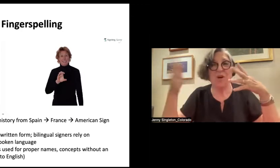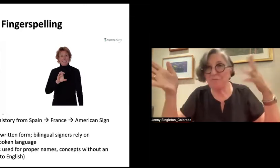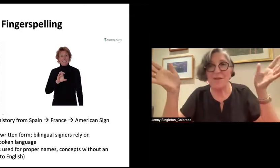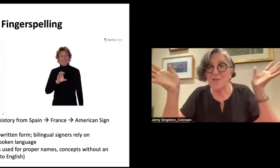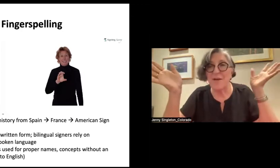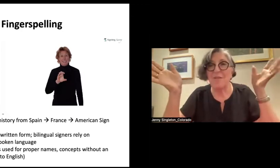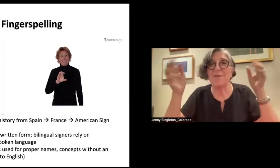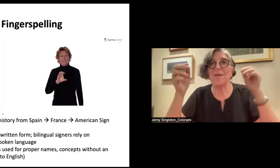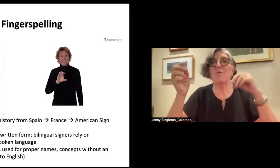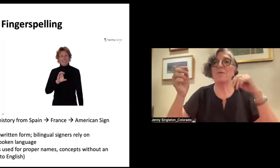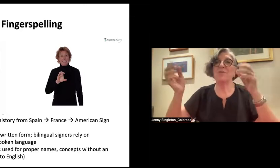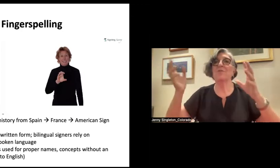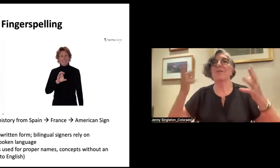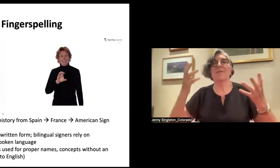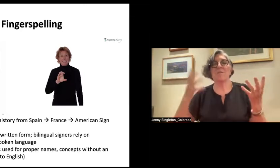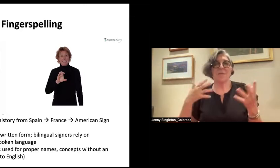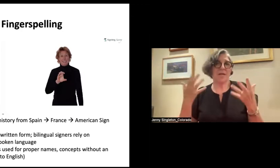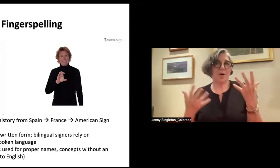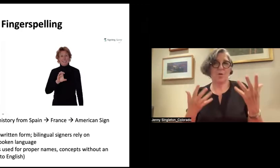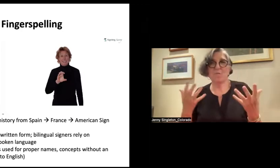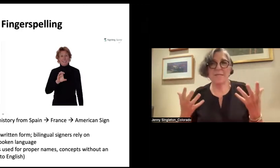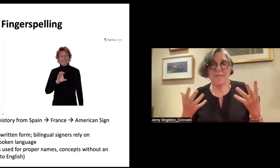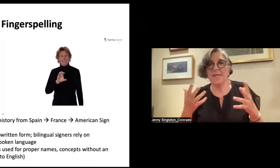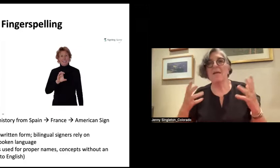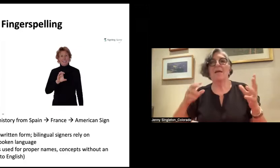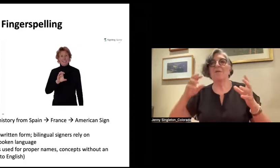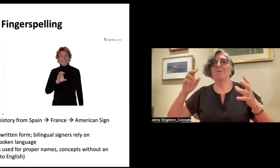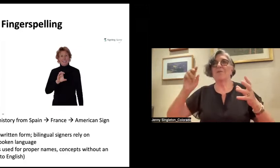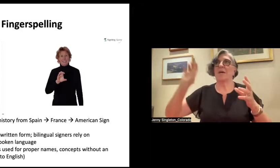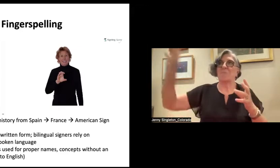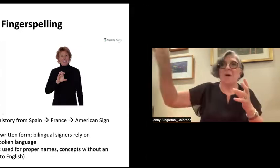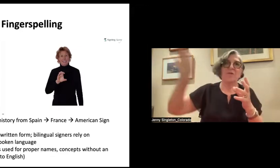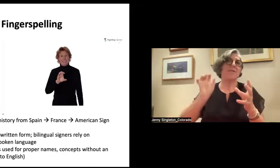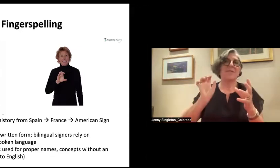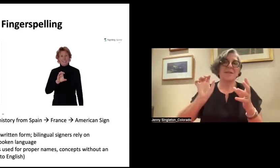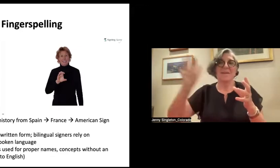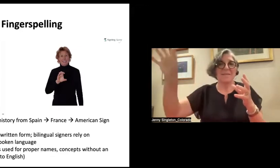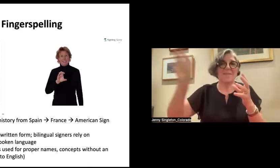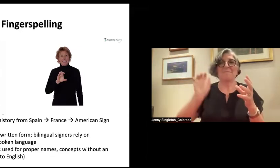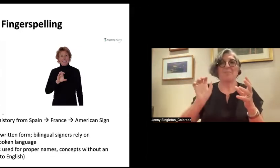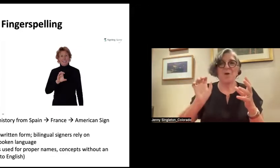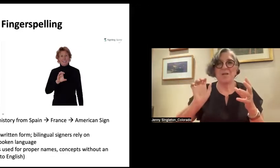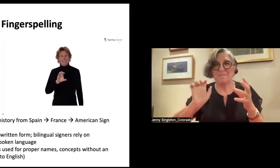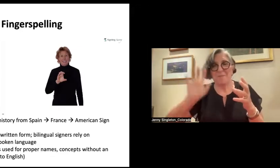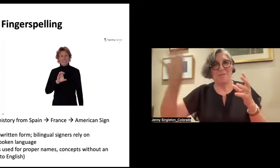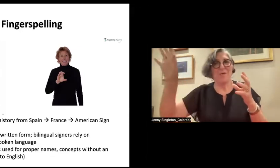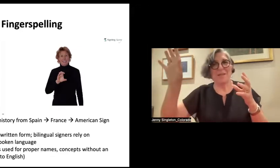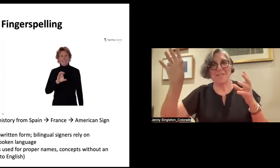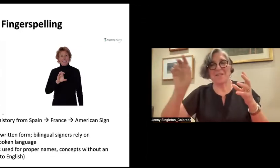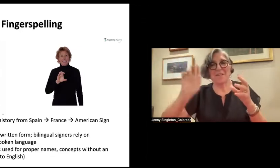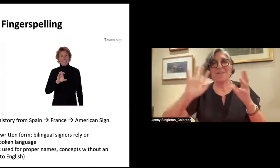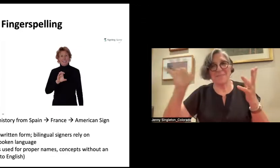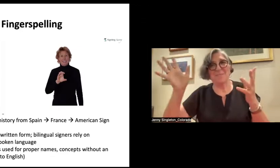But you don't finger spell everything. What you do is it's almost like code mixing. You just kind of borrow this word from the